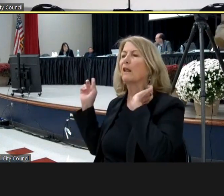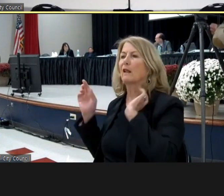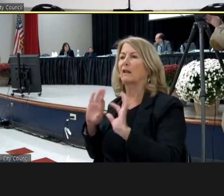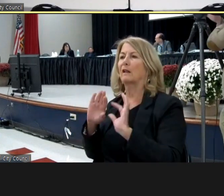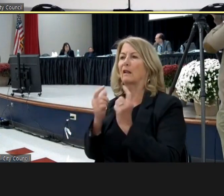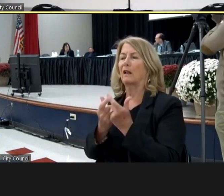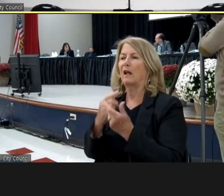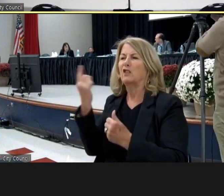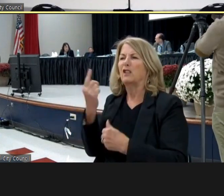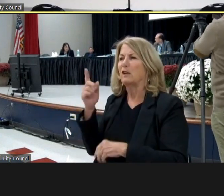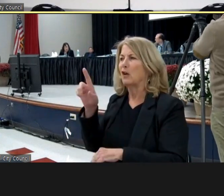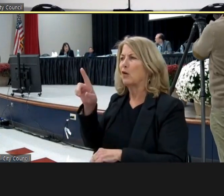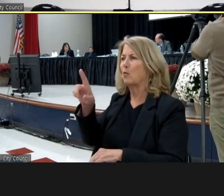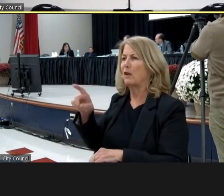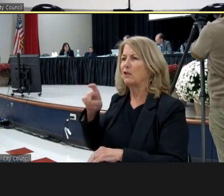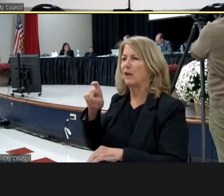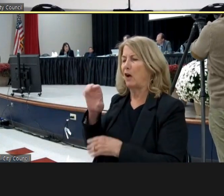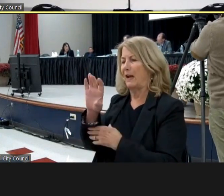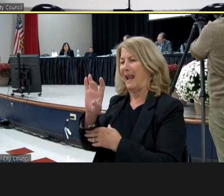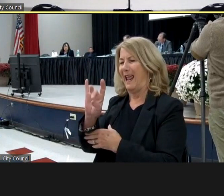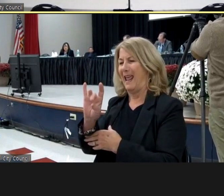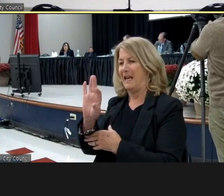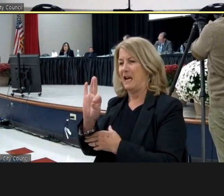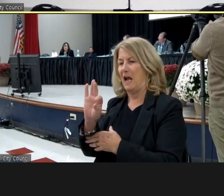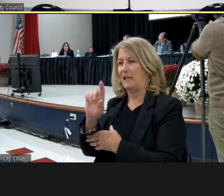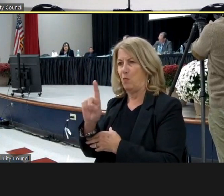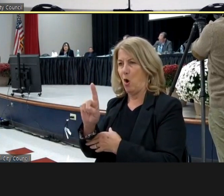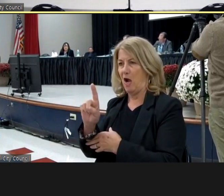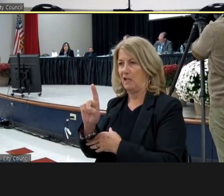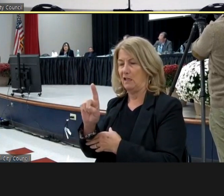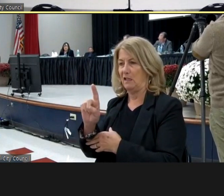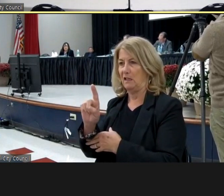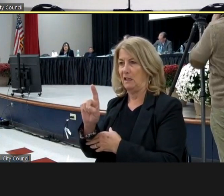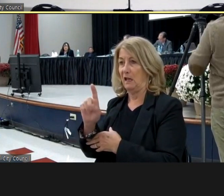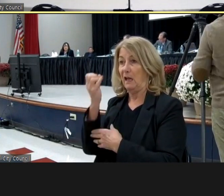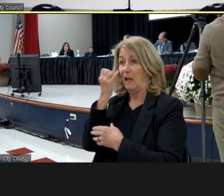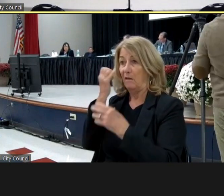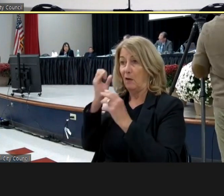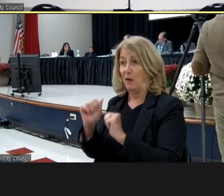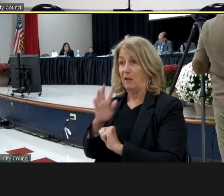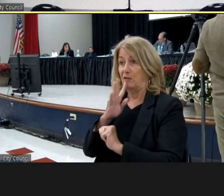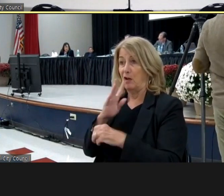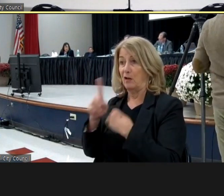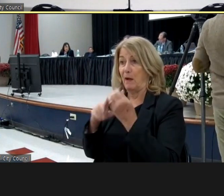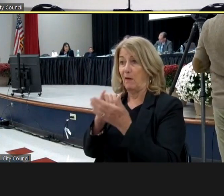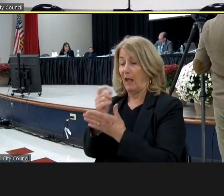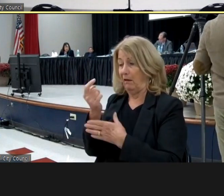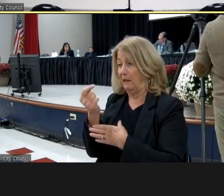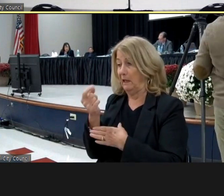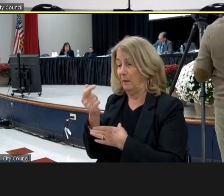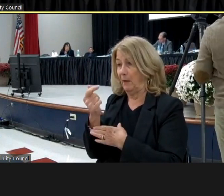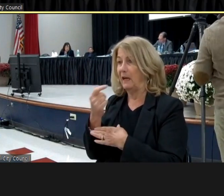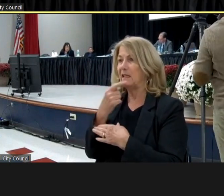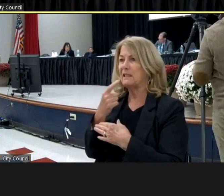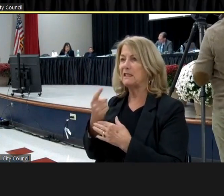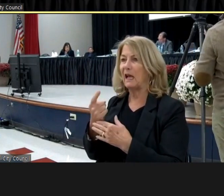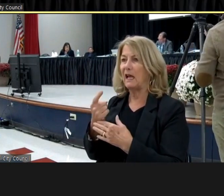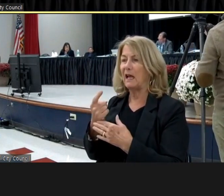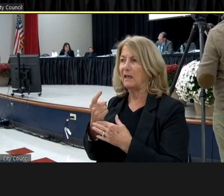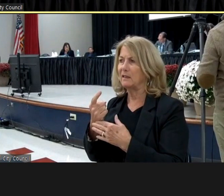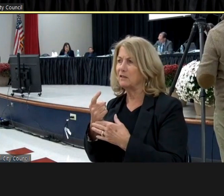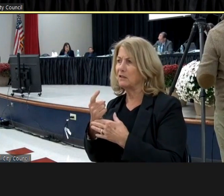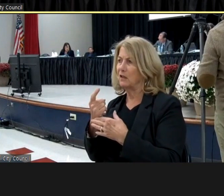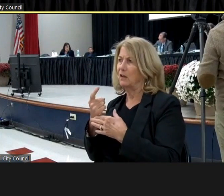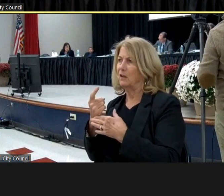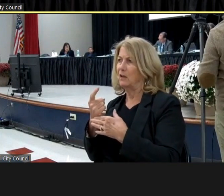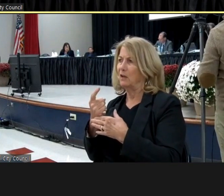Just a question on 891. If we could address that just a little bit, it says, for me to feel